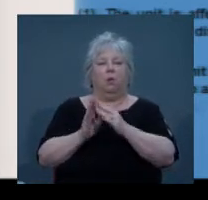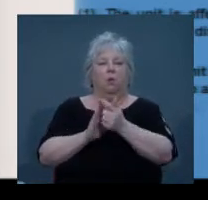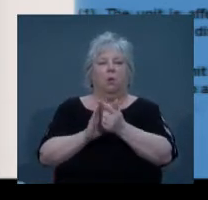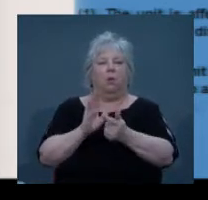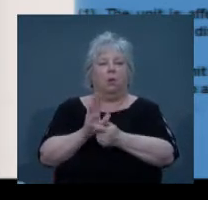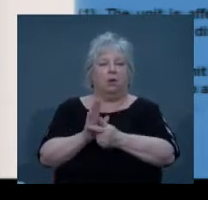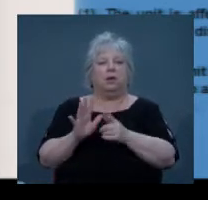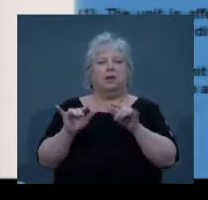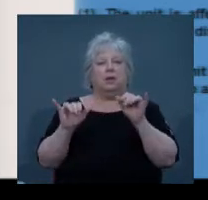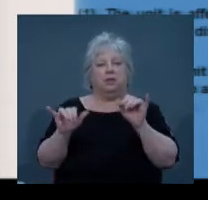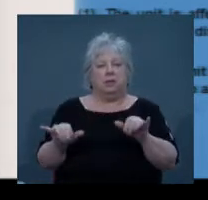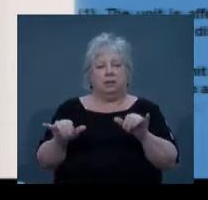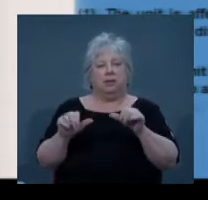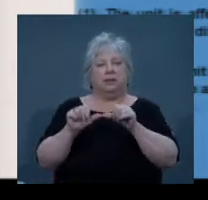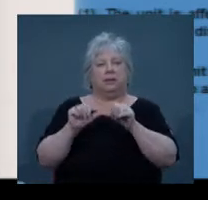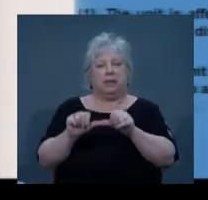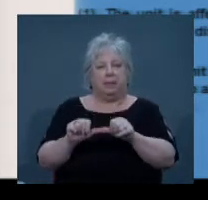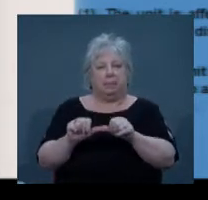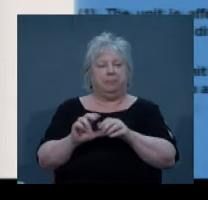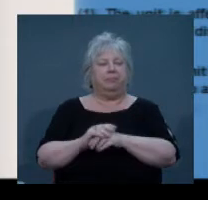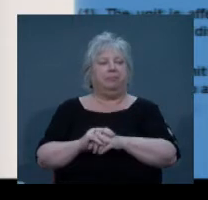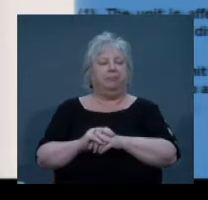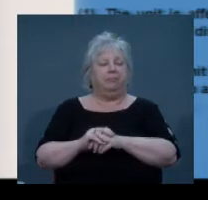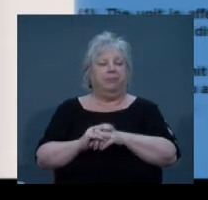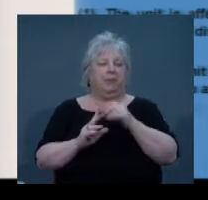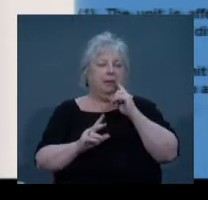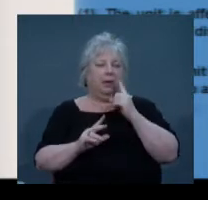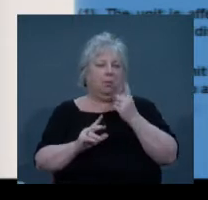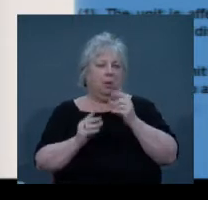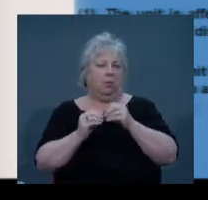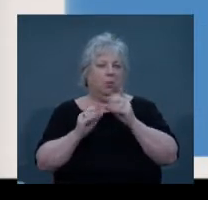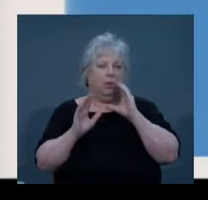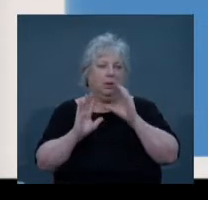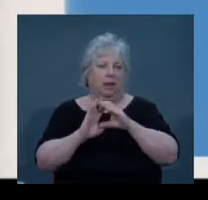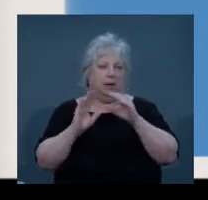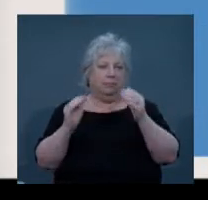place. And I think there's one more, Allie.